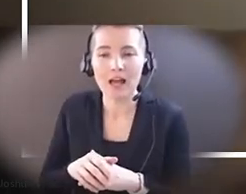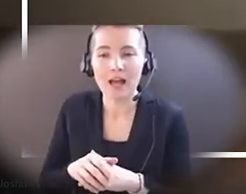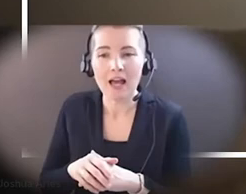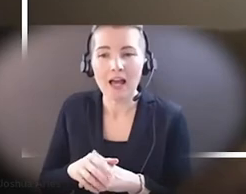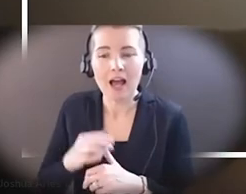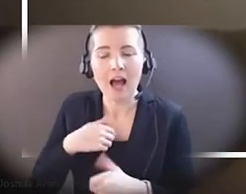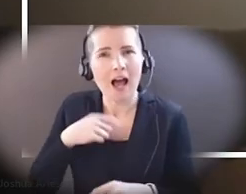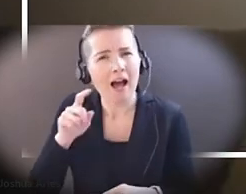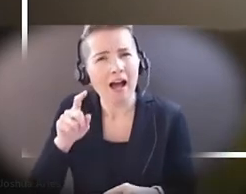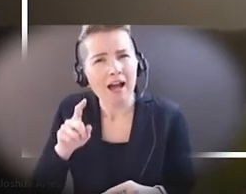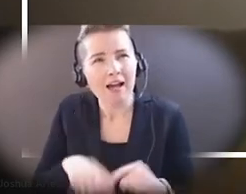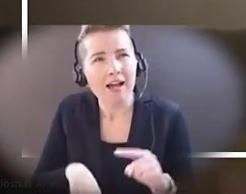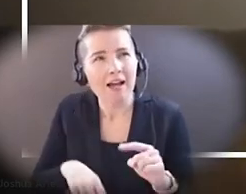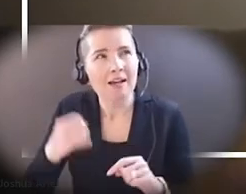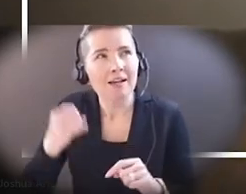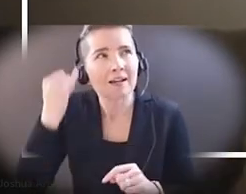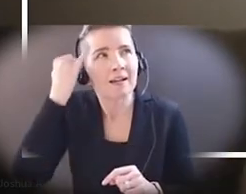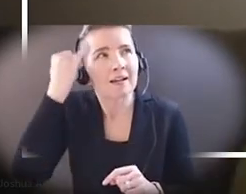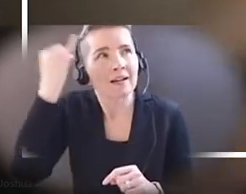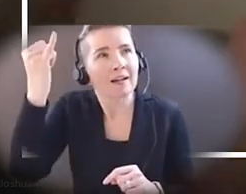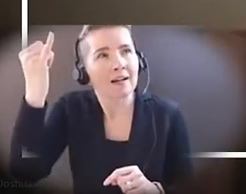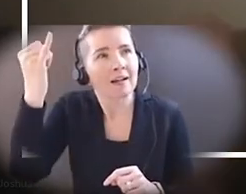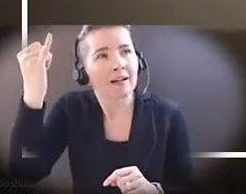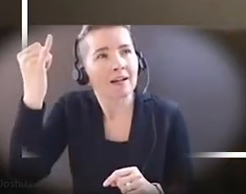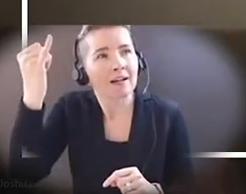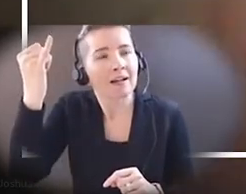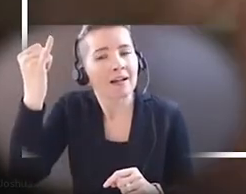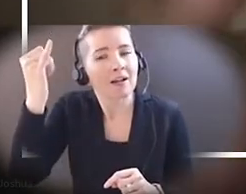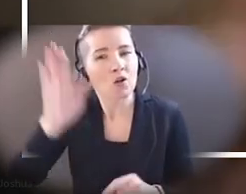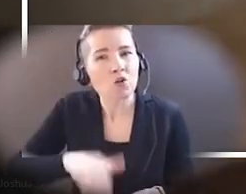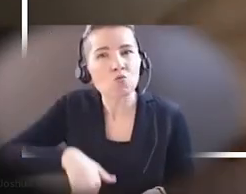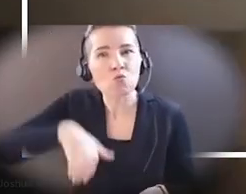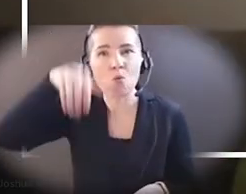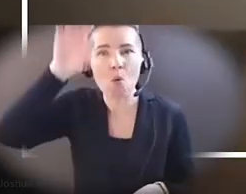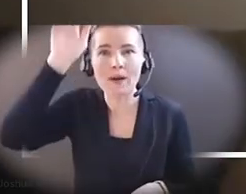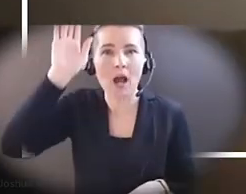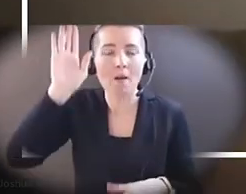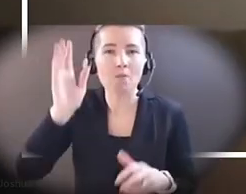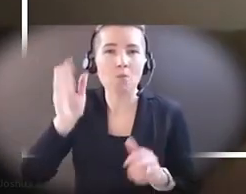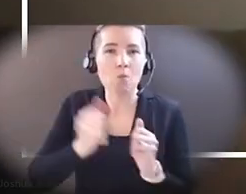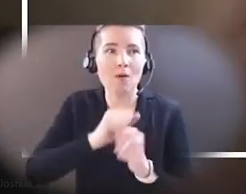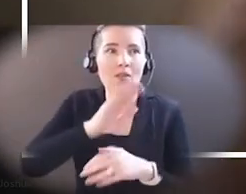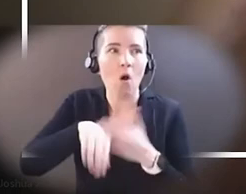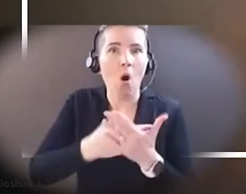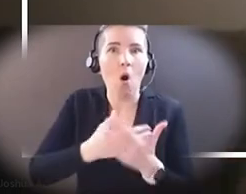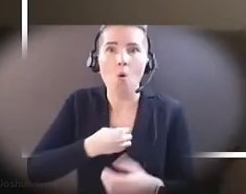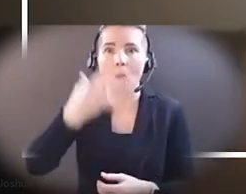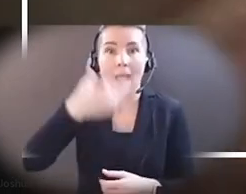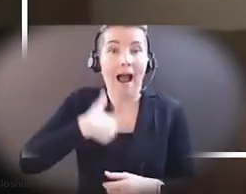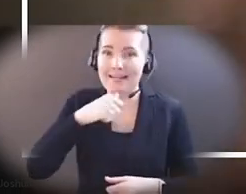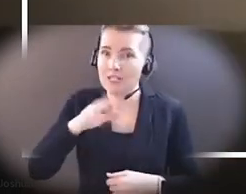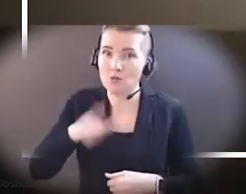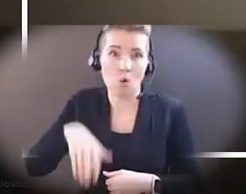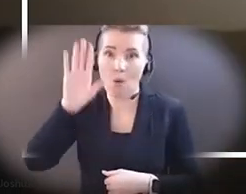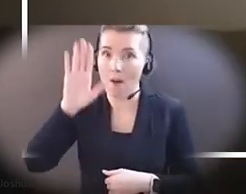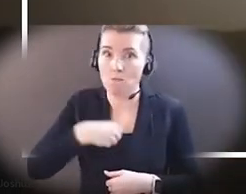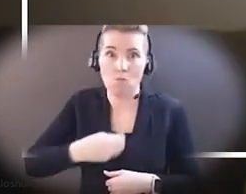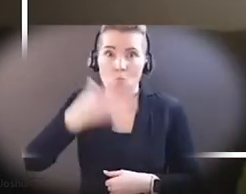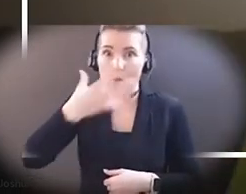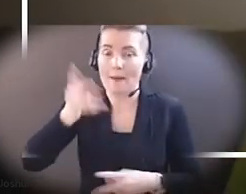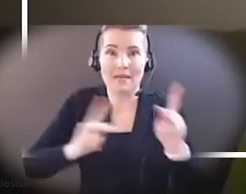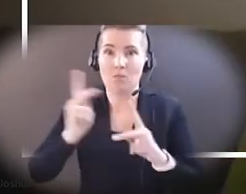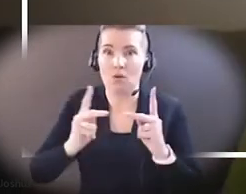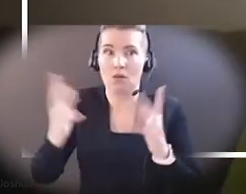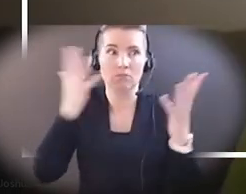full of like a part of my language, like white people and everything, right? I didn't really grow up in a school full of like white people. It was full of Asian, full of all this,